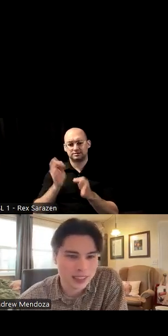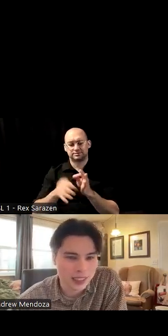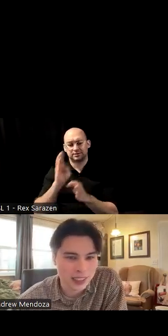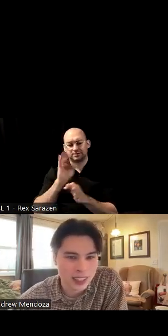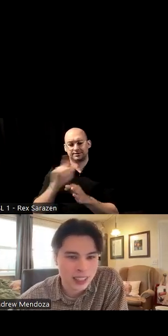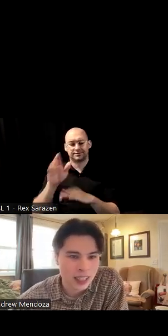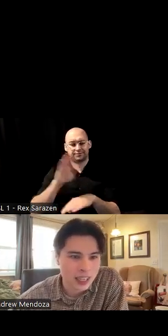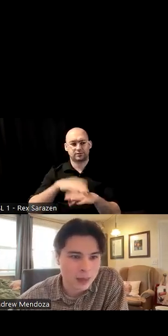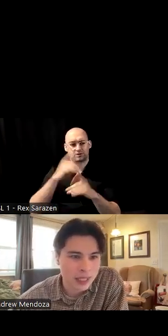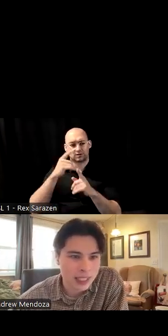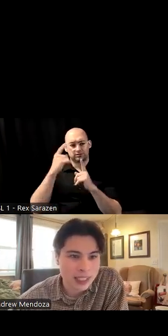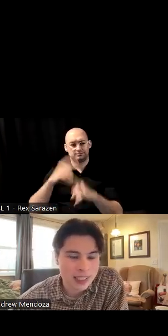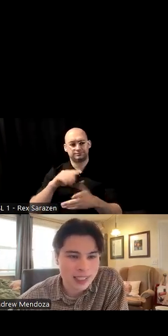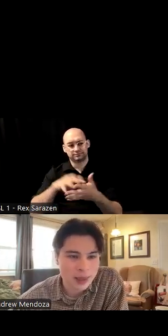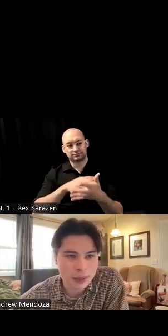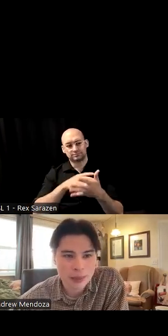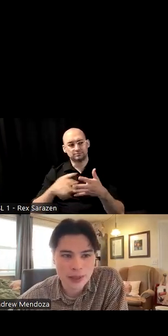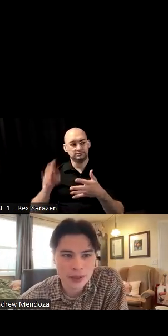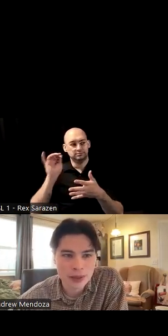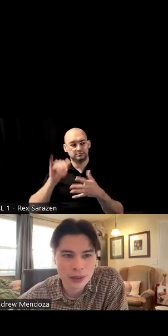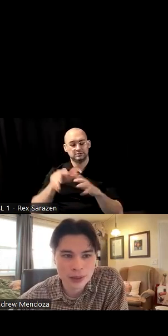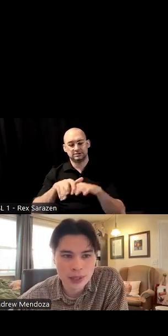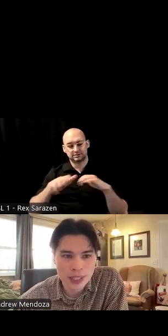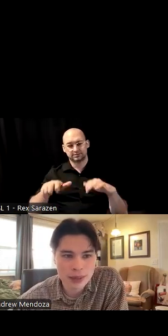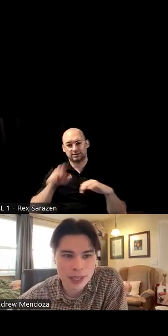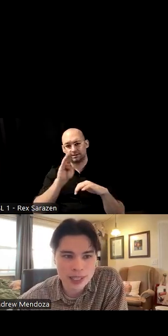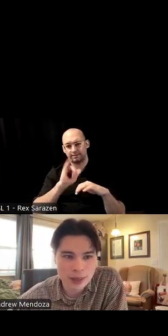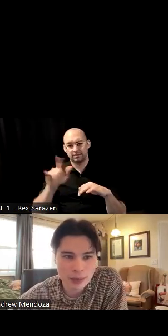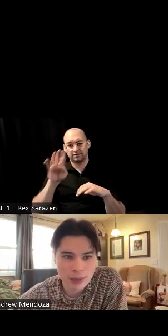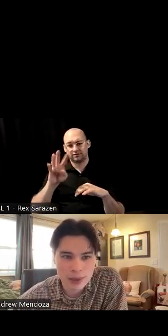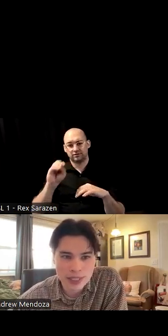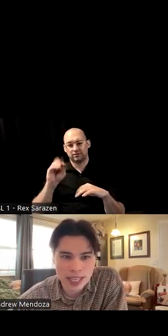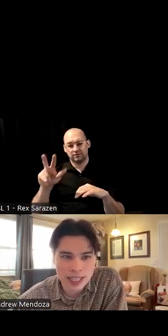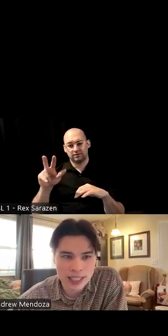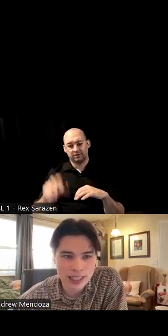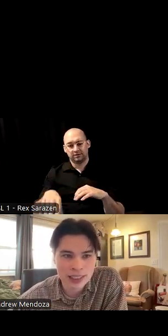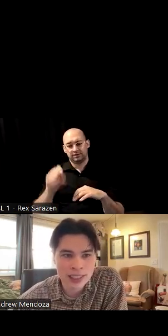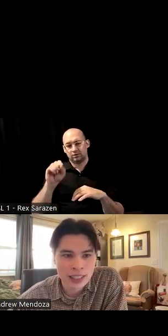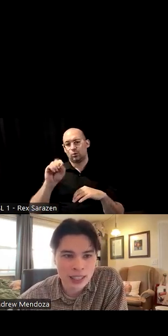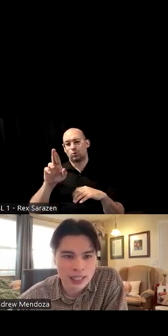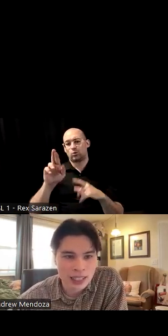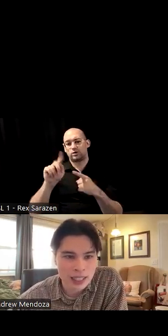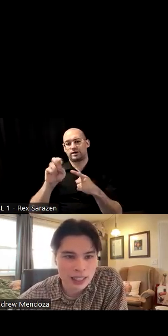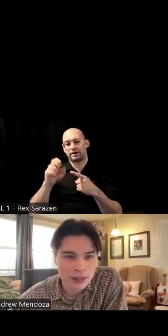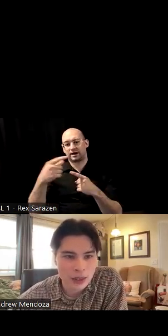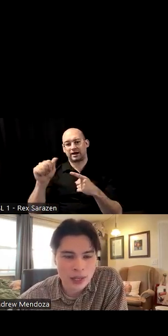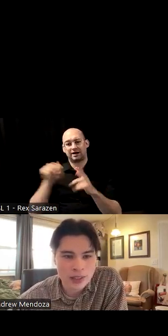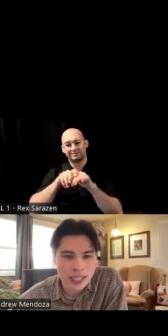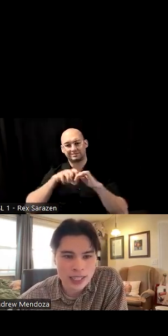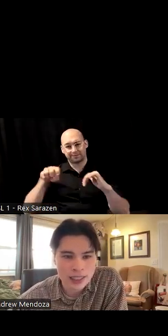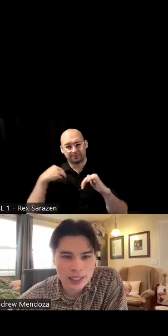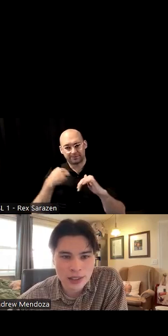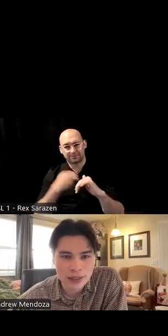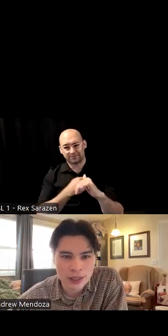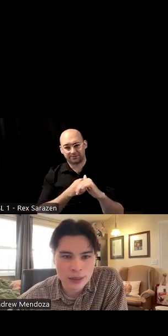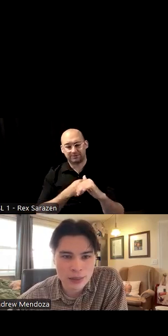consent calendar, but it is an Assembly Bill 403 by Assemblymember Ortega. It requires